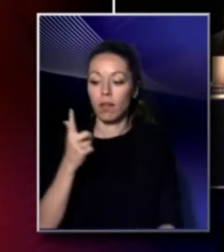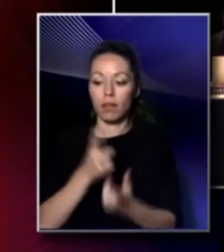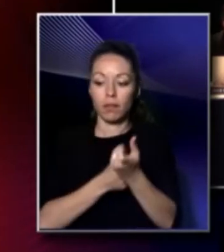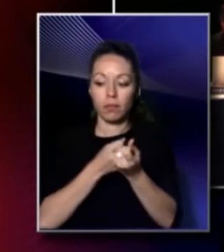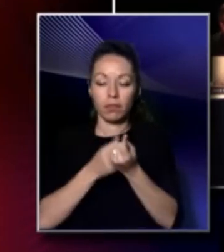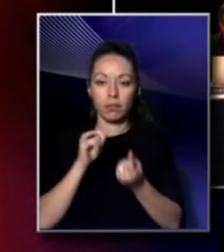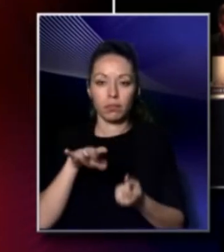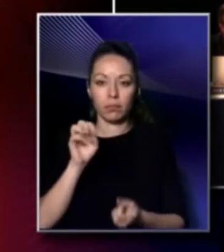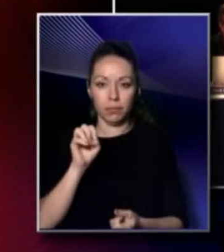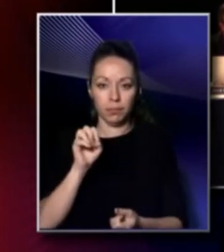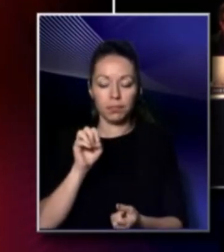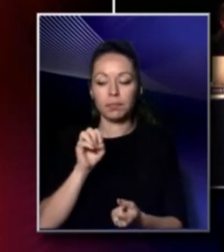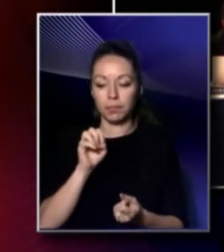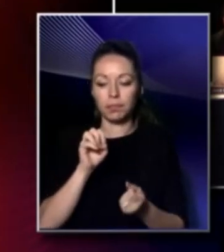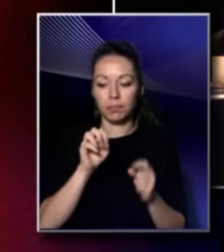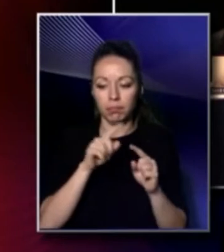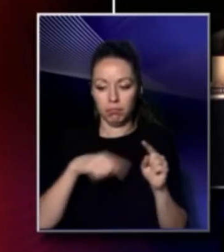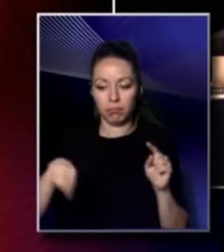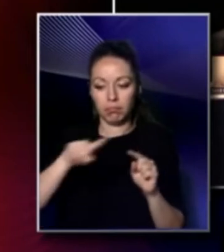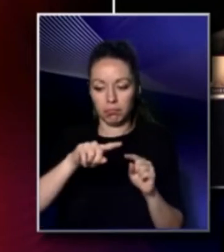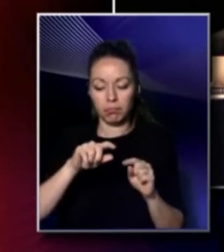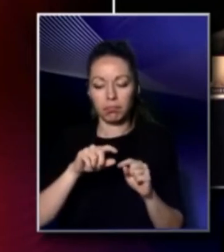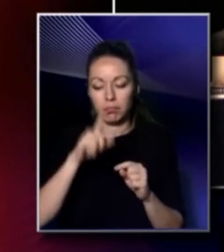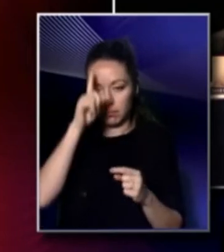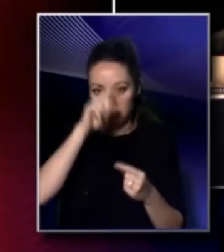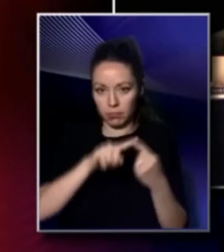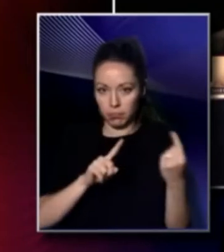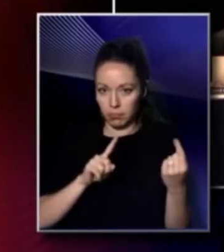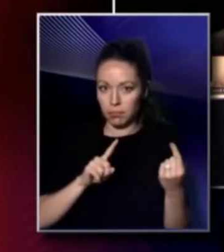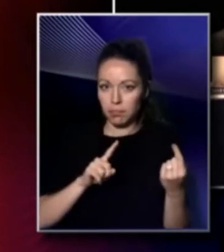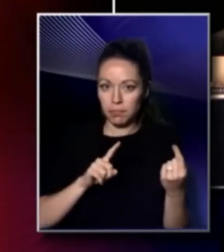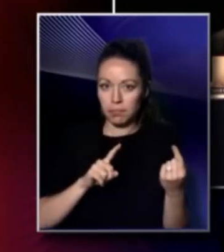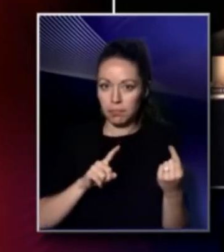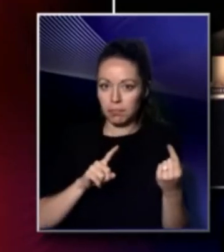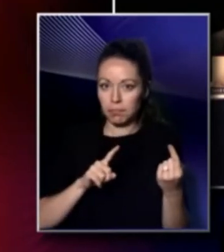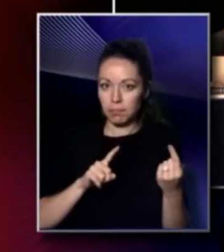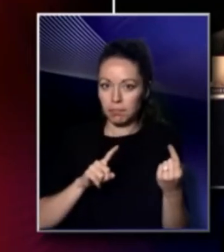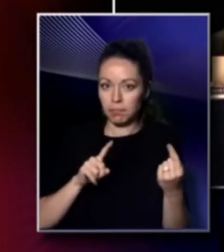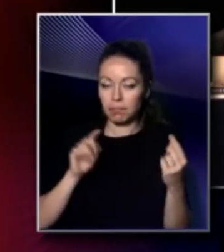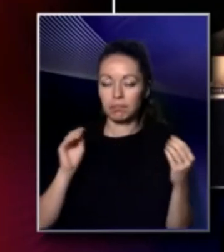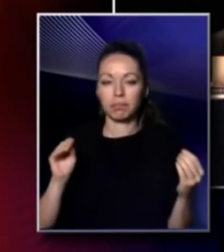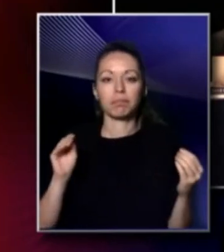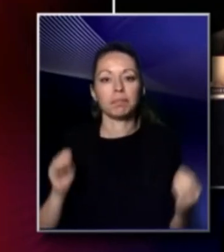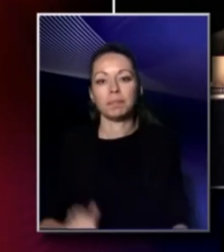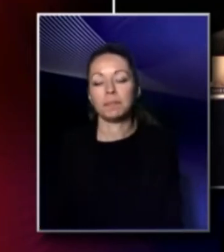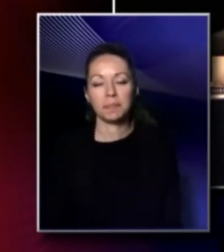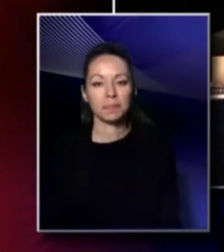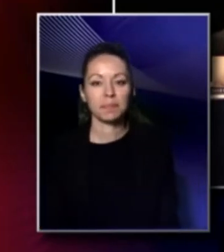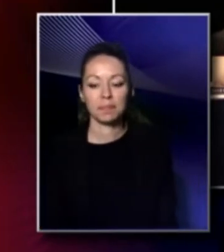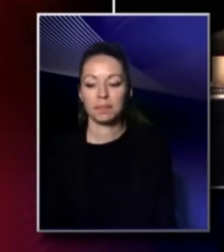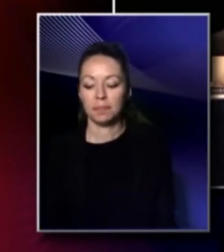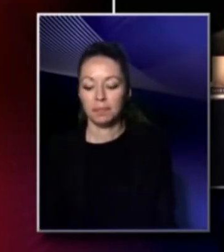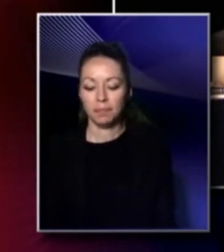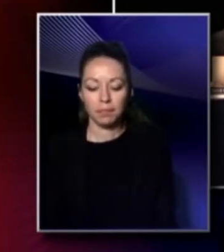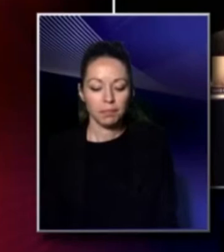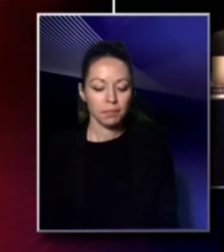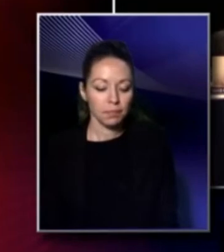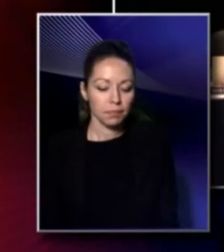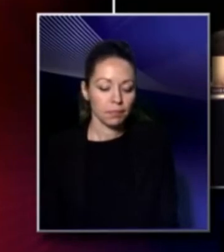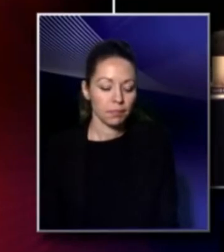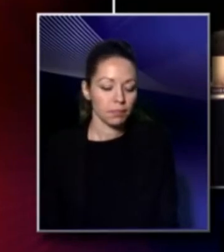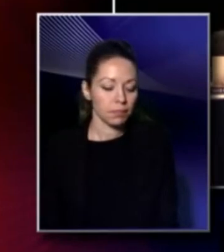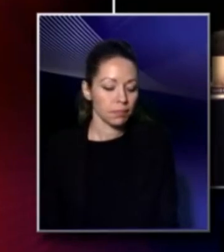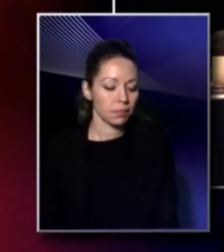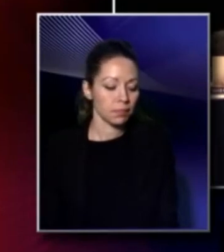aye. Aye. Aye. Opposed? Aye. Okay, thank you.